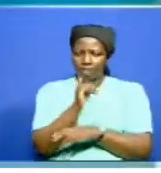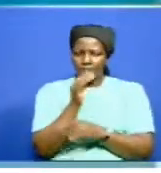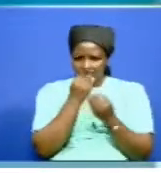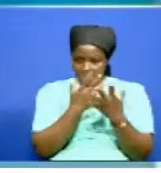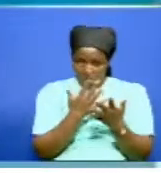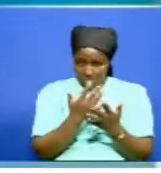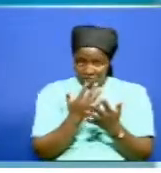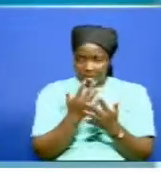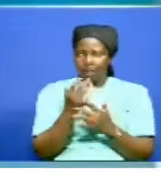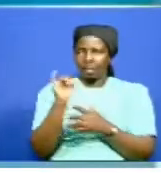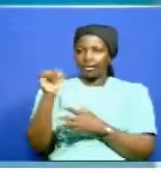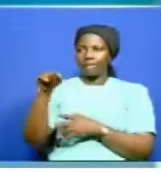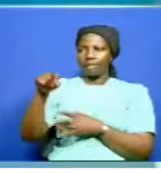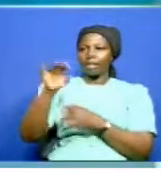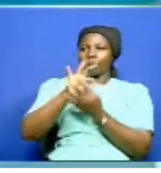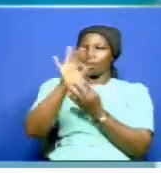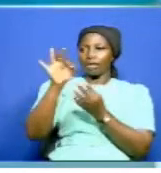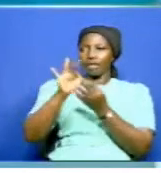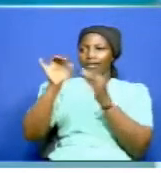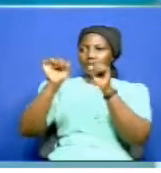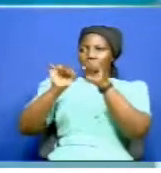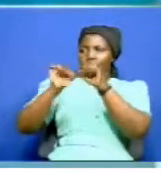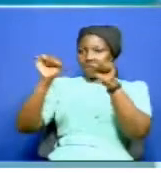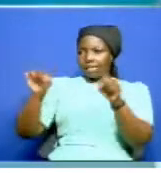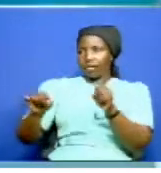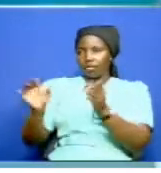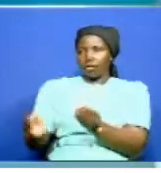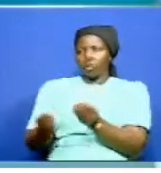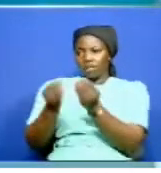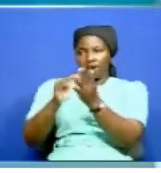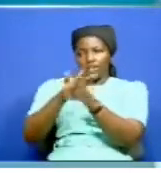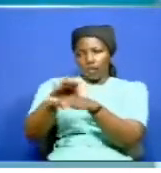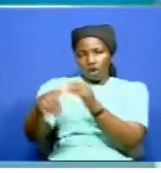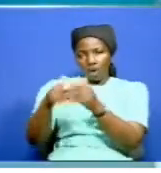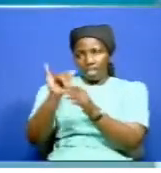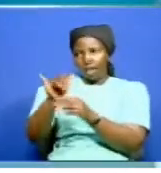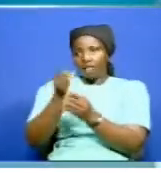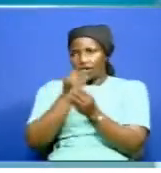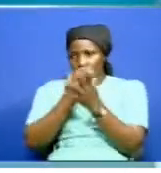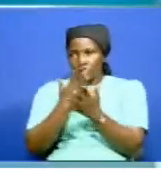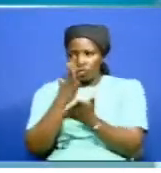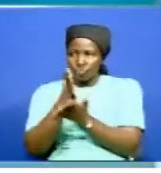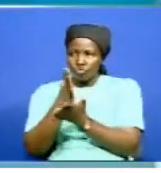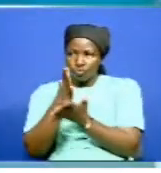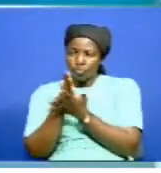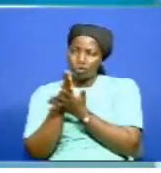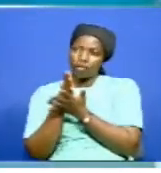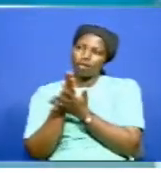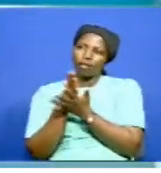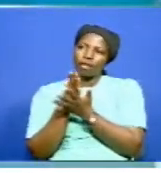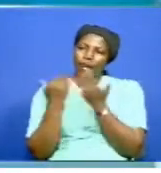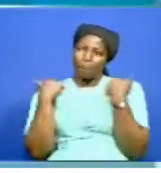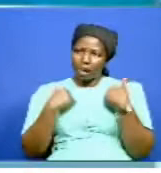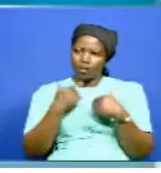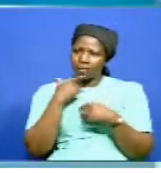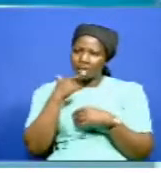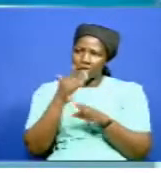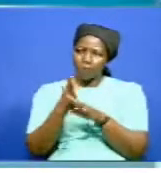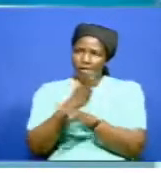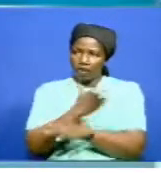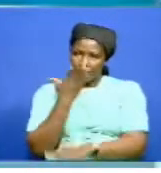particular system will actually give all that information. Of course, as I had mentioned earlier,